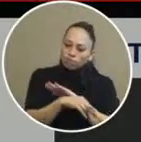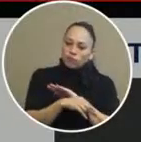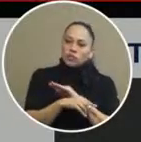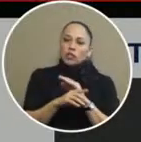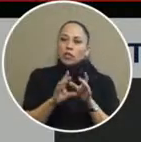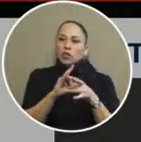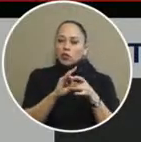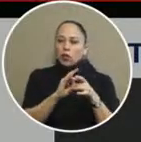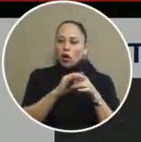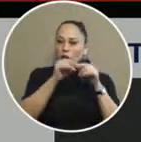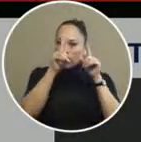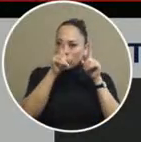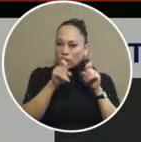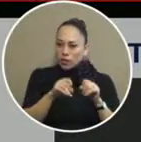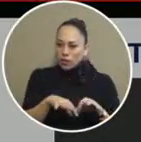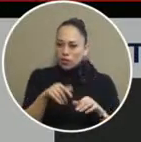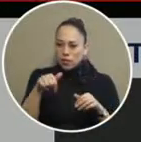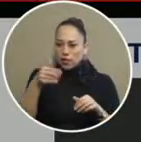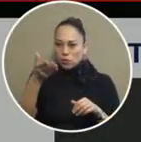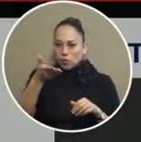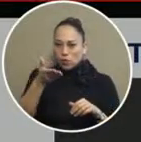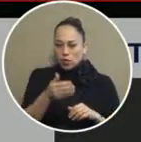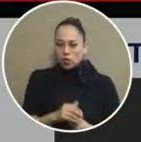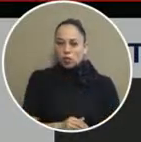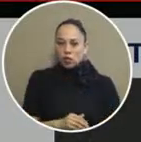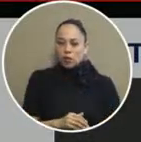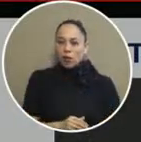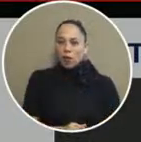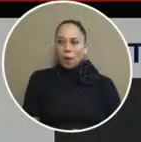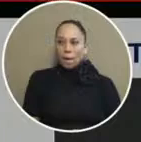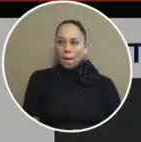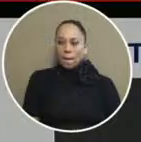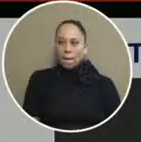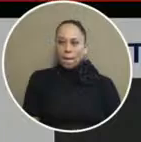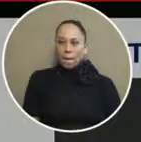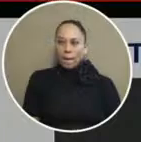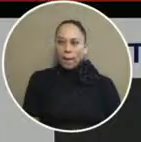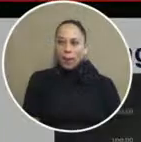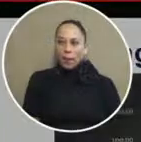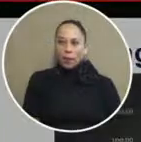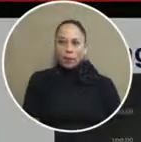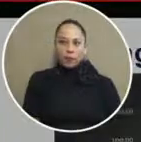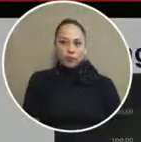far as the testing in later presentations. Next slide, please.